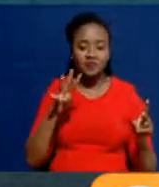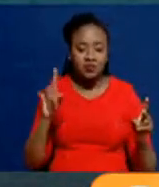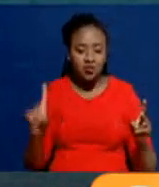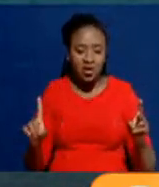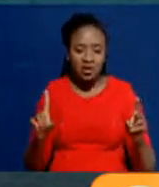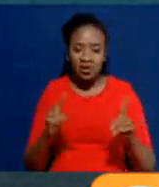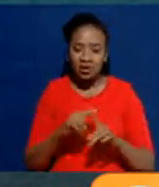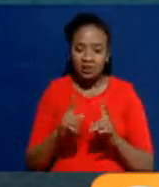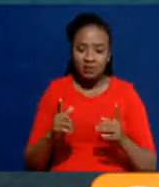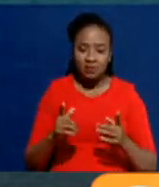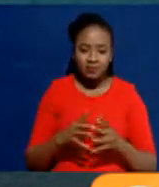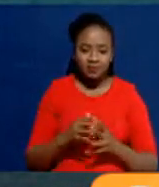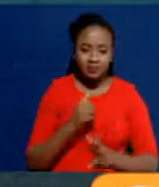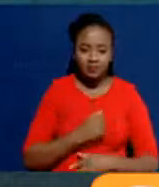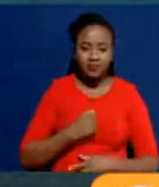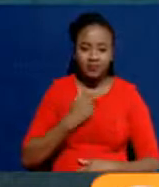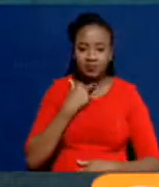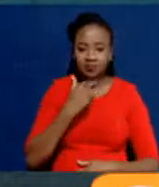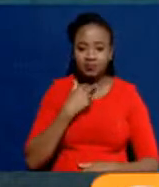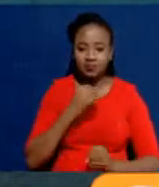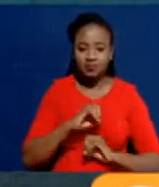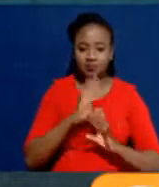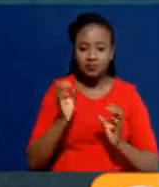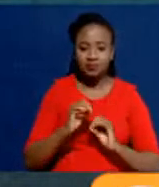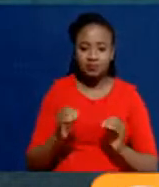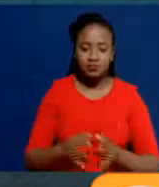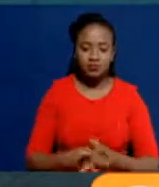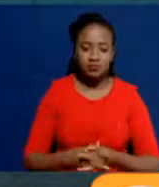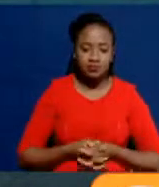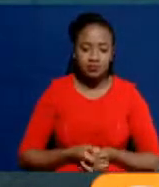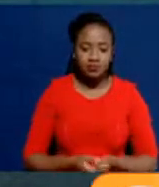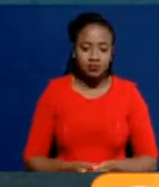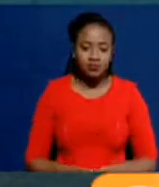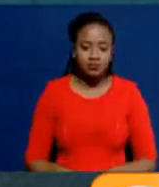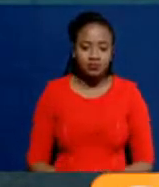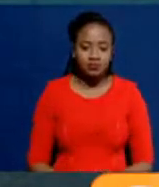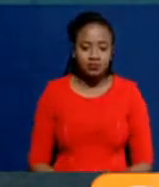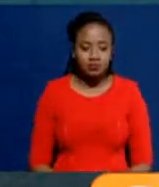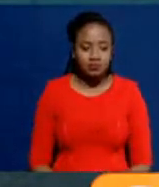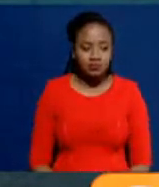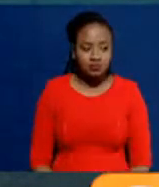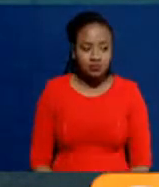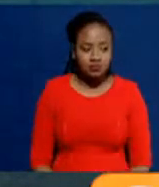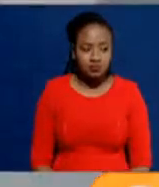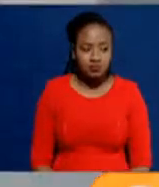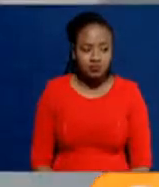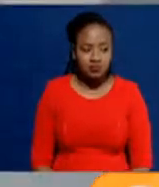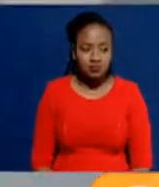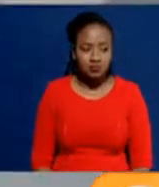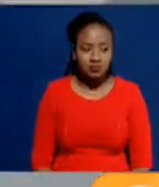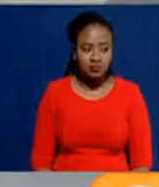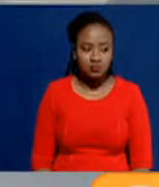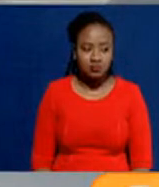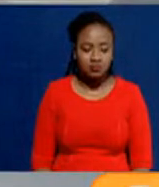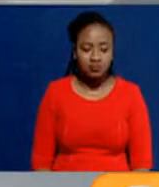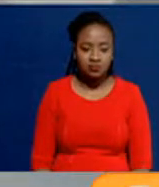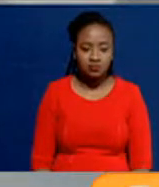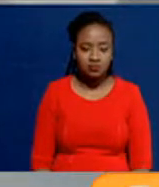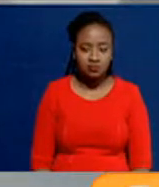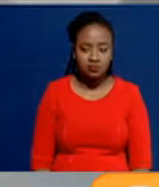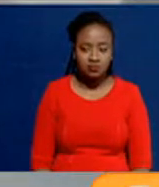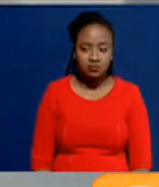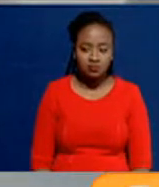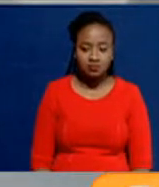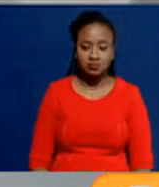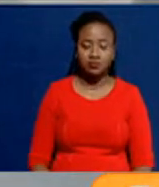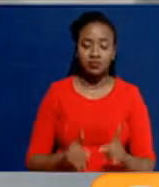Maoni ya wananchi, it's Gituku's pet peeve. Talks yes. about public participation right. a lot. And public participation comes up